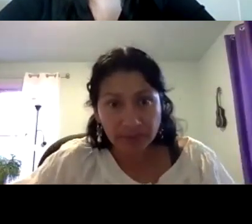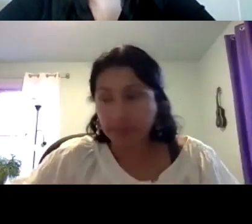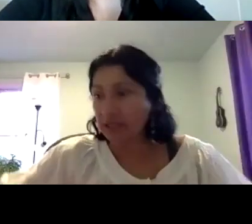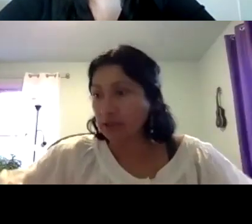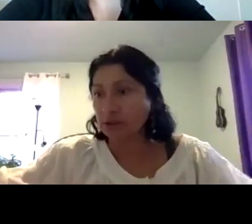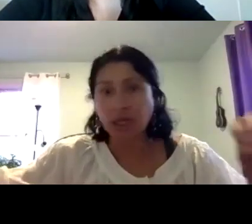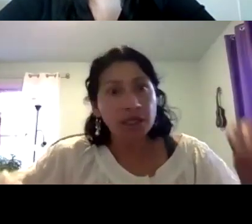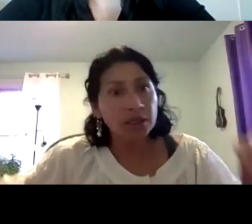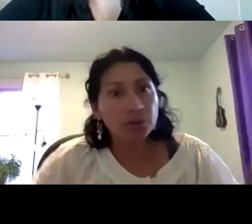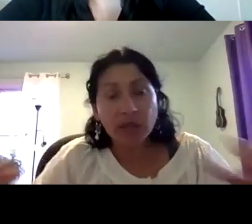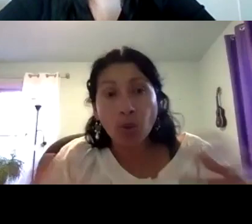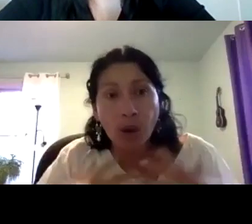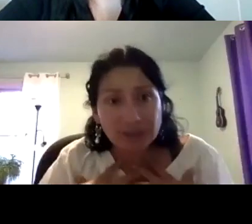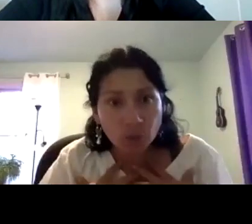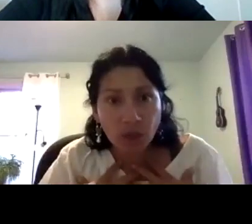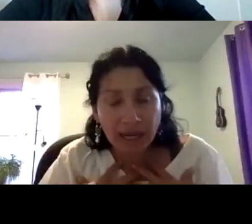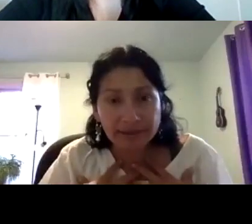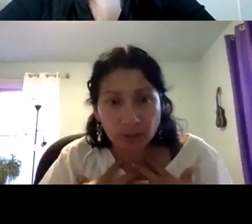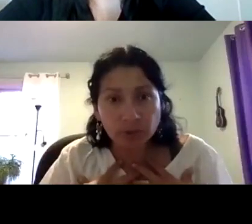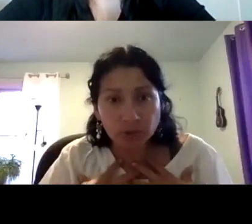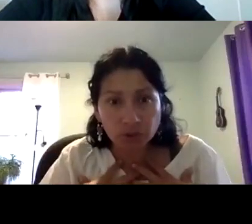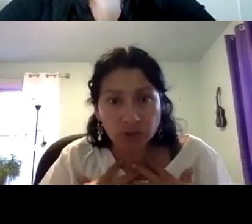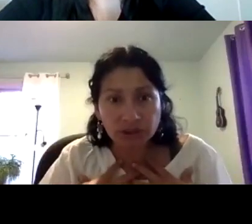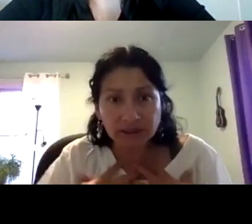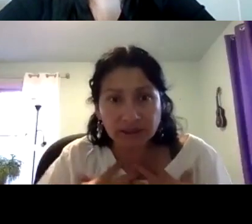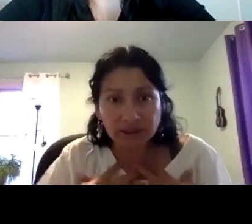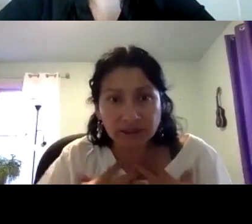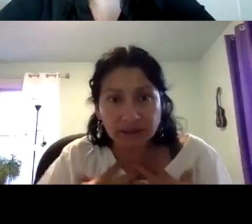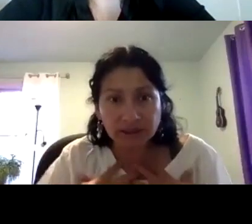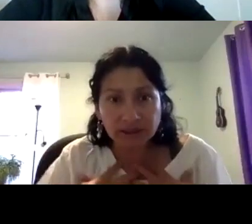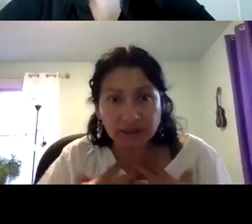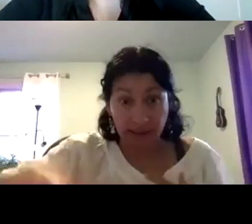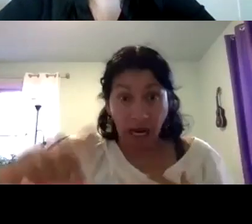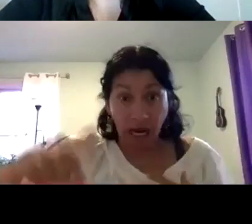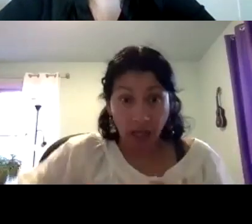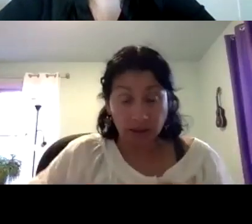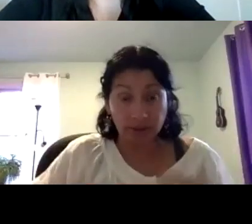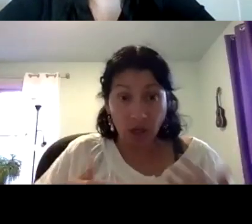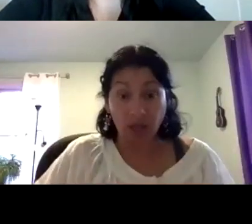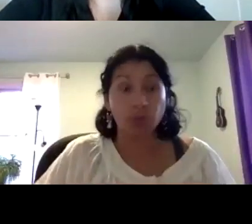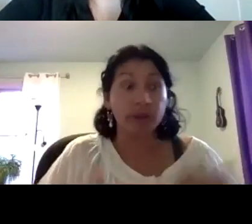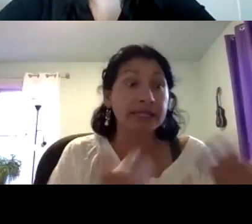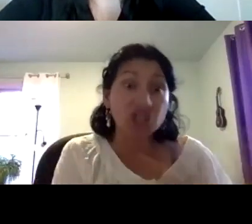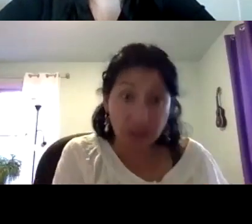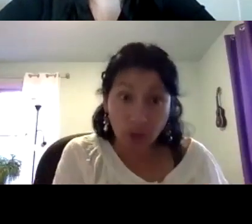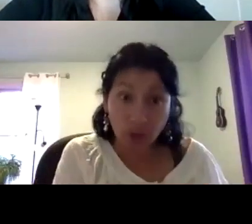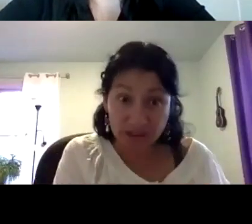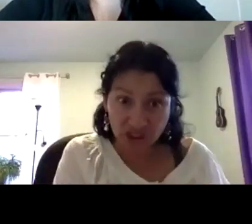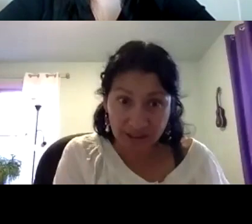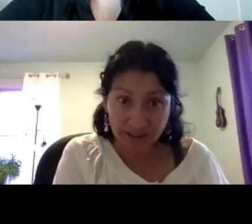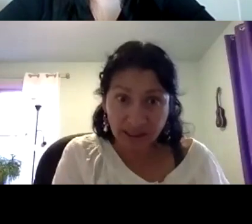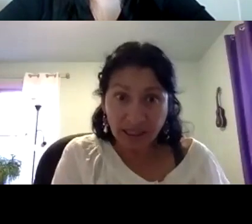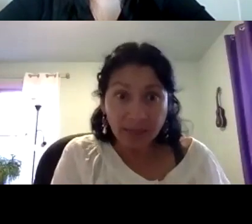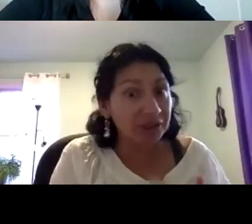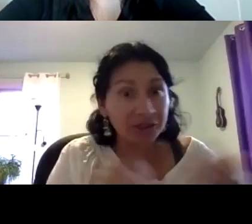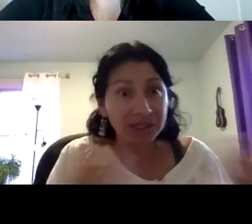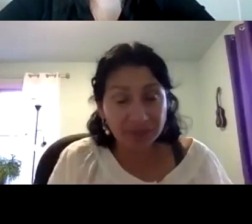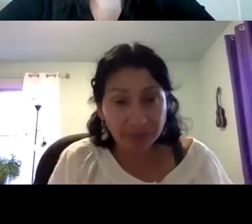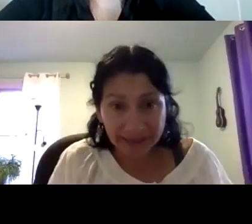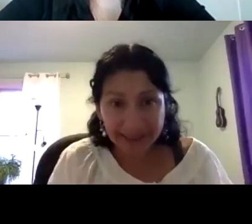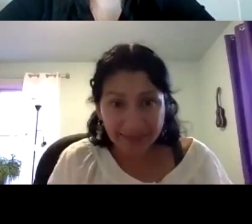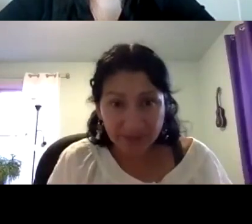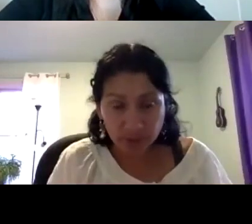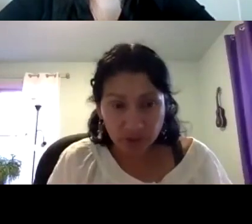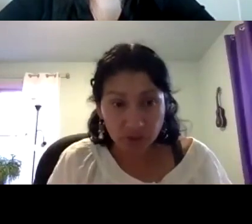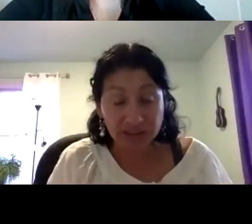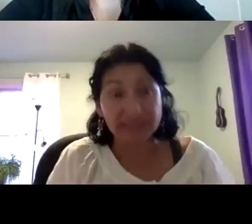home, and because the ones who had the opportunity to be in how and home, we can check our children, but not everybody